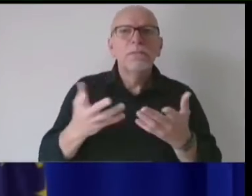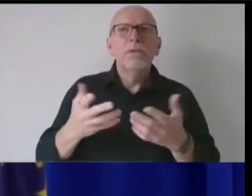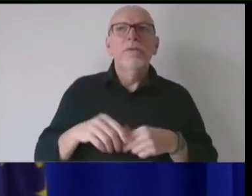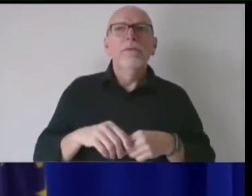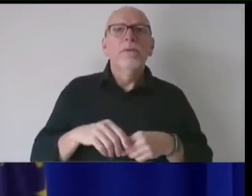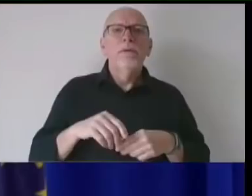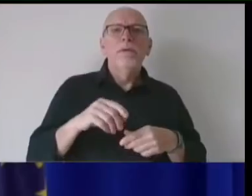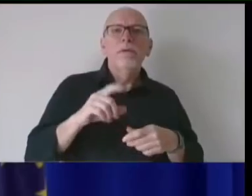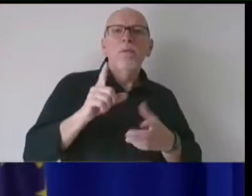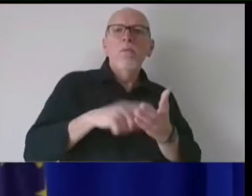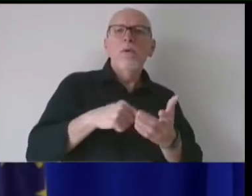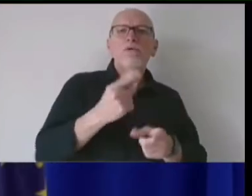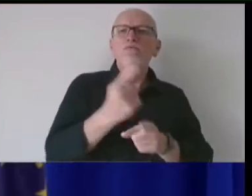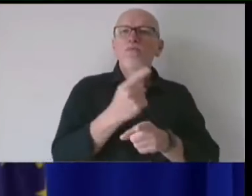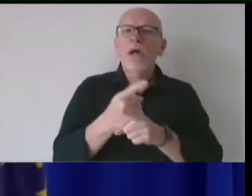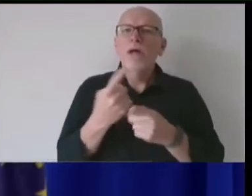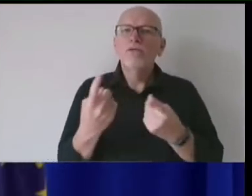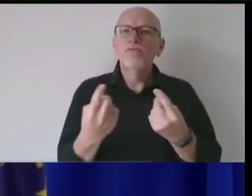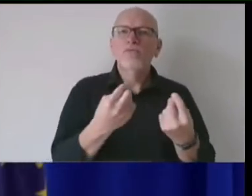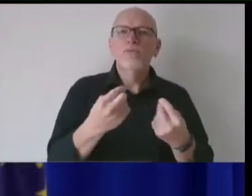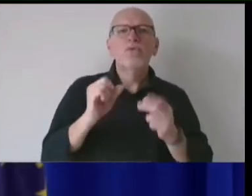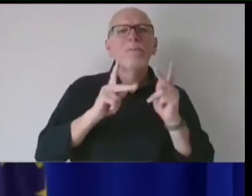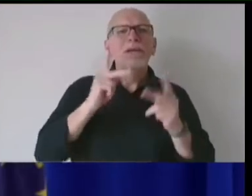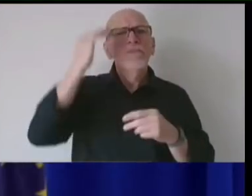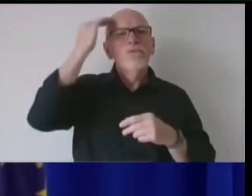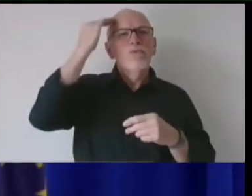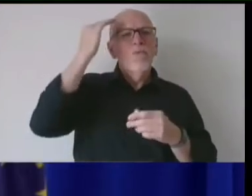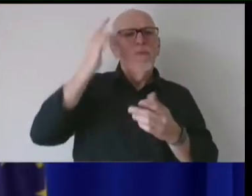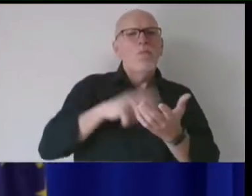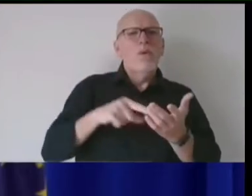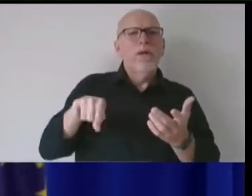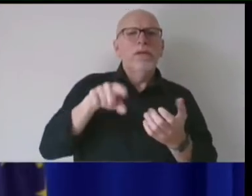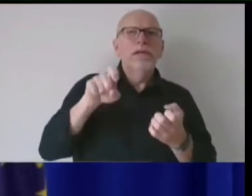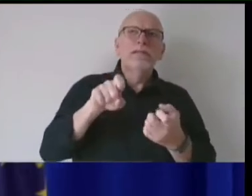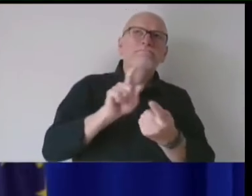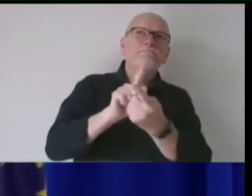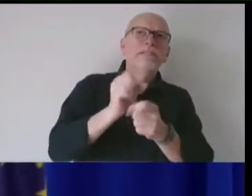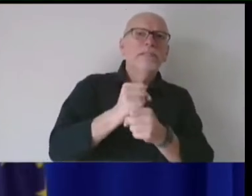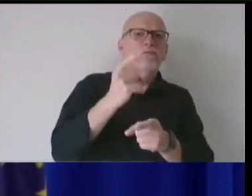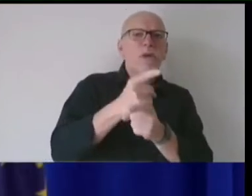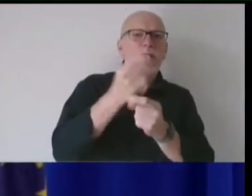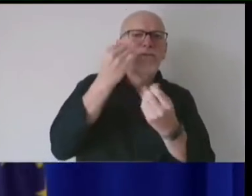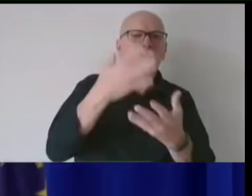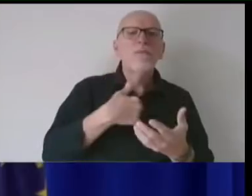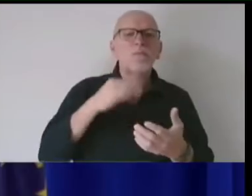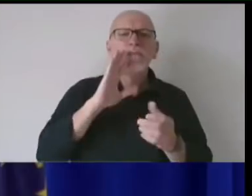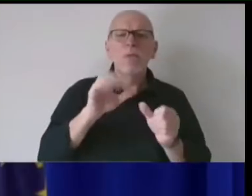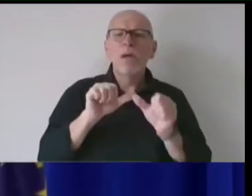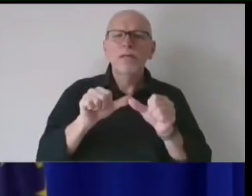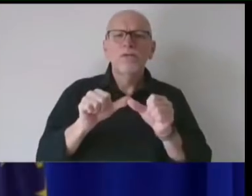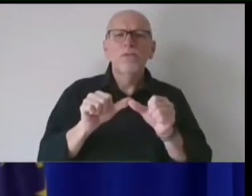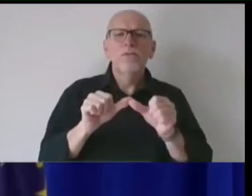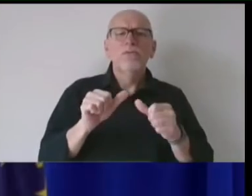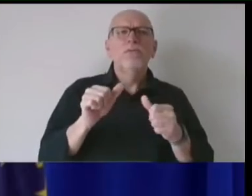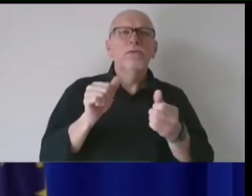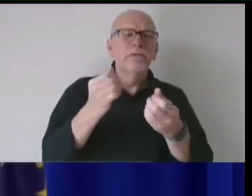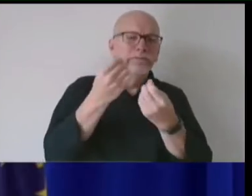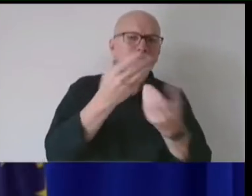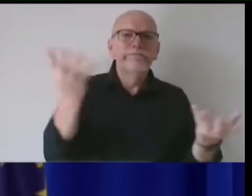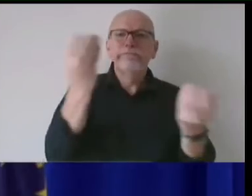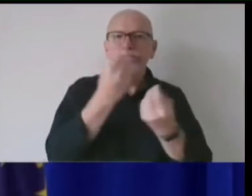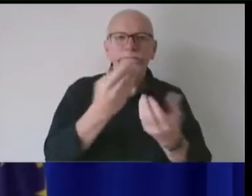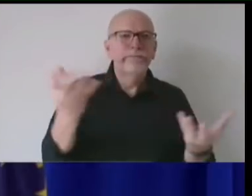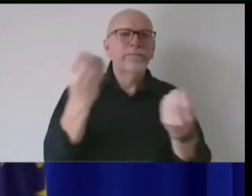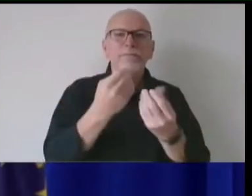about the right thing to do is. So people know where they need to go to get the right information, and we will continue to put it out there as much as we